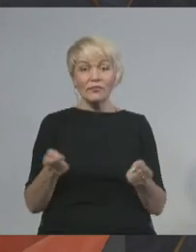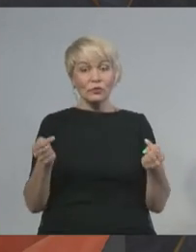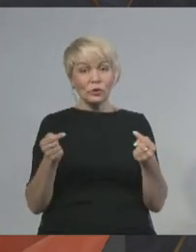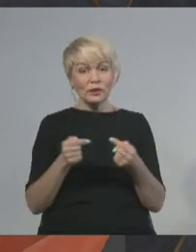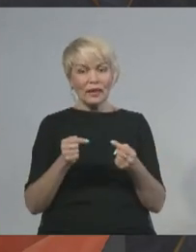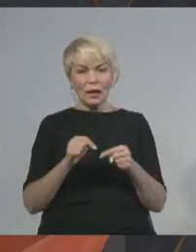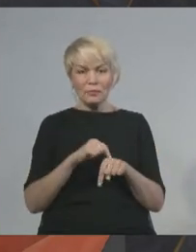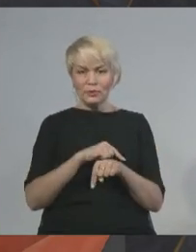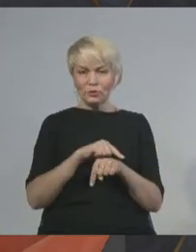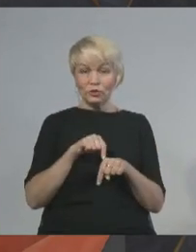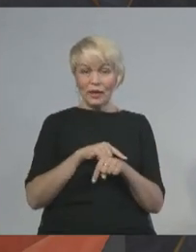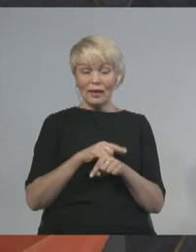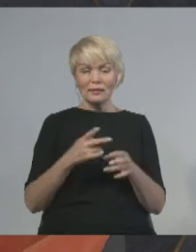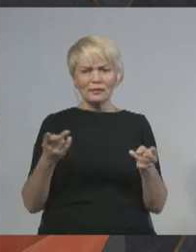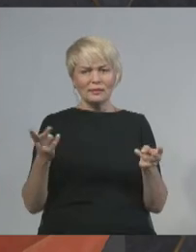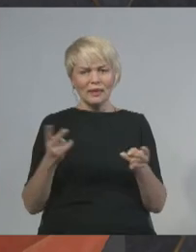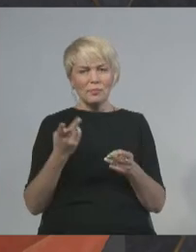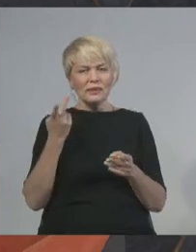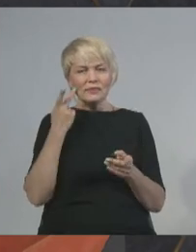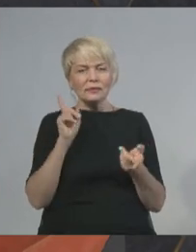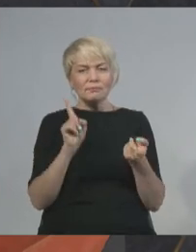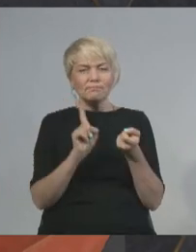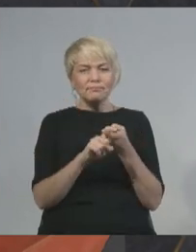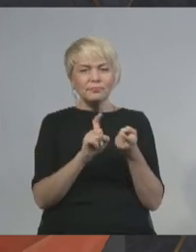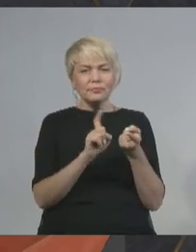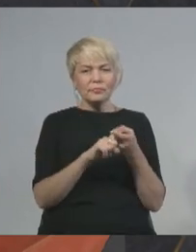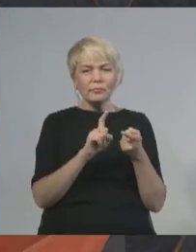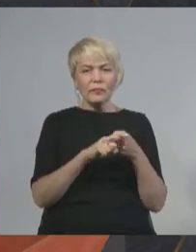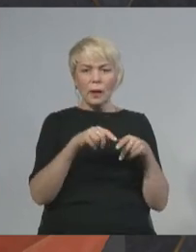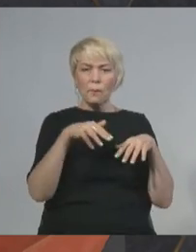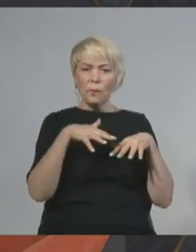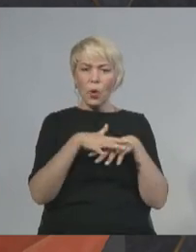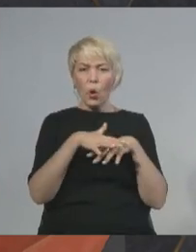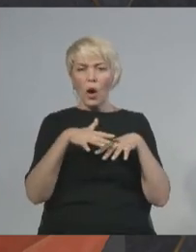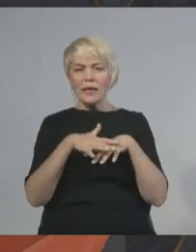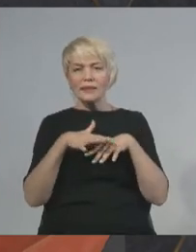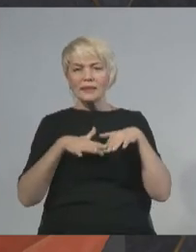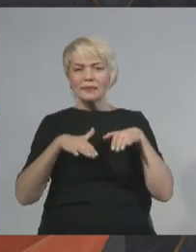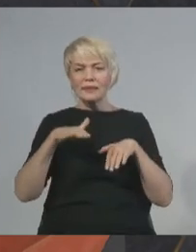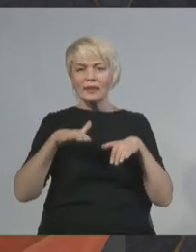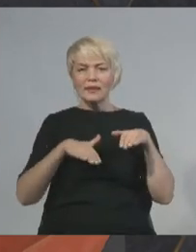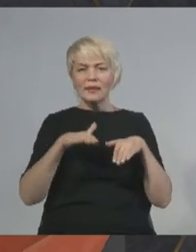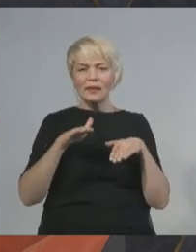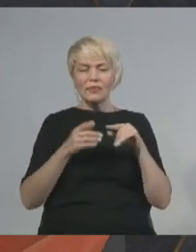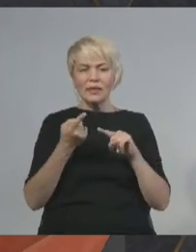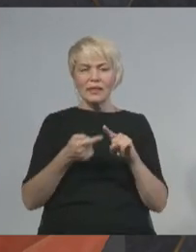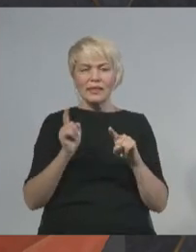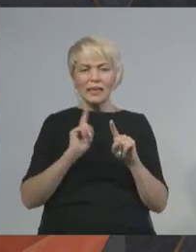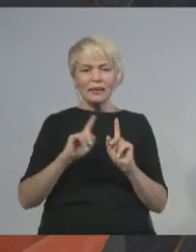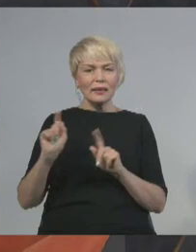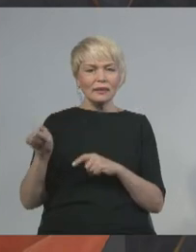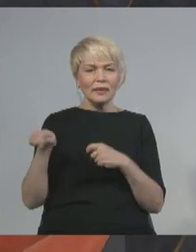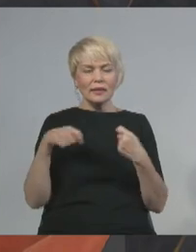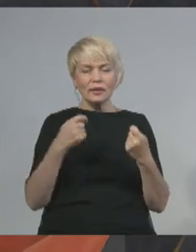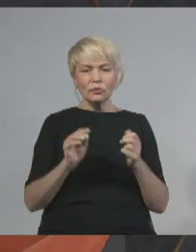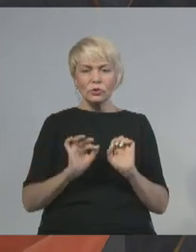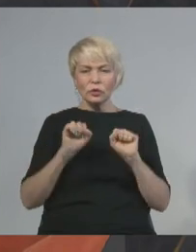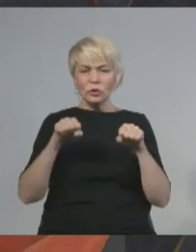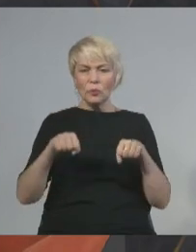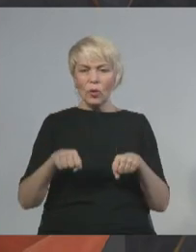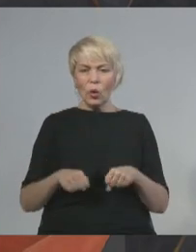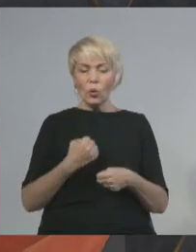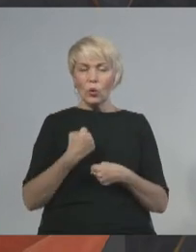questions but at the same time you always have to link it to certain indicators which will